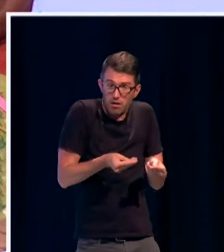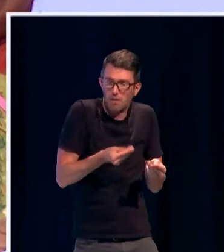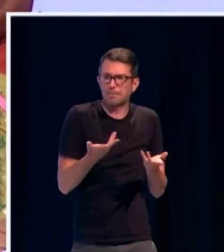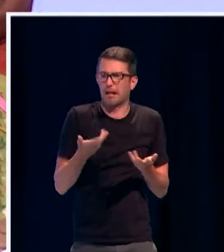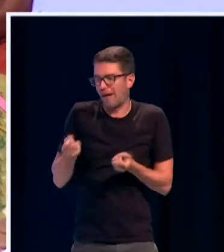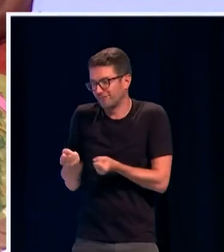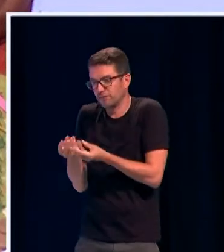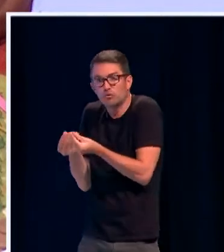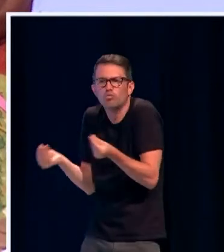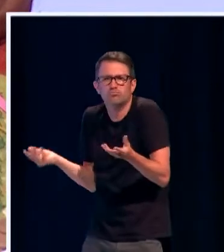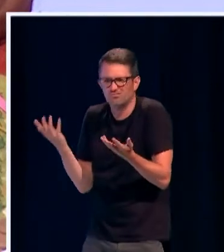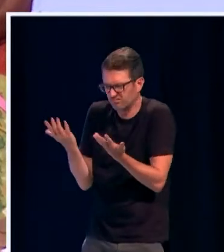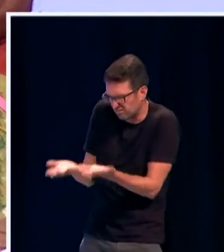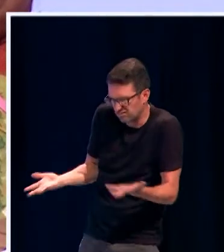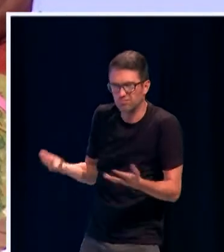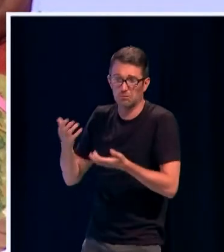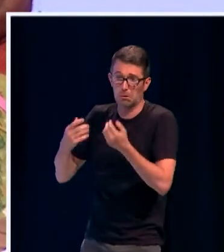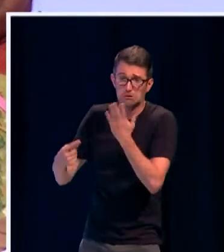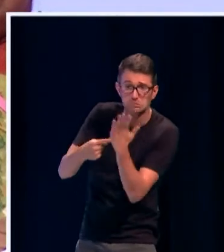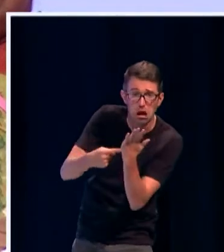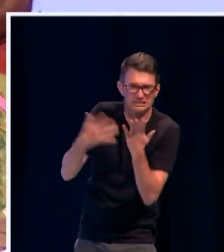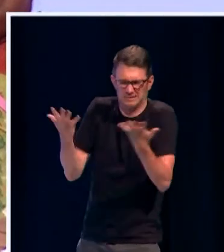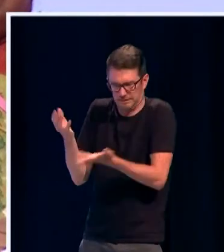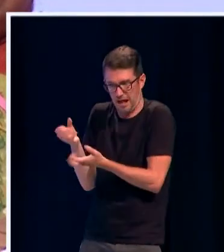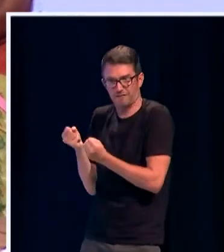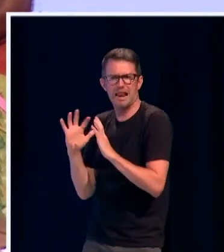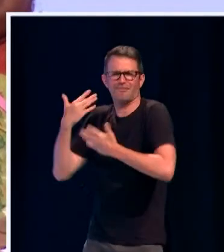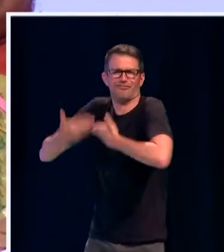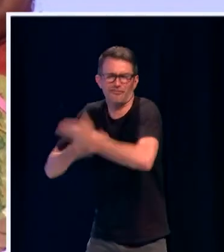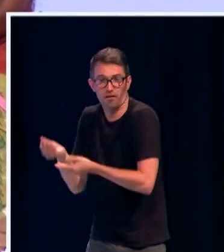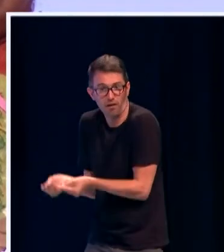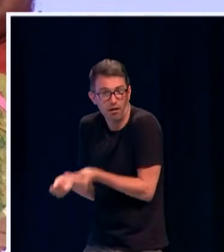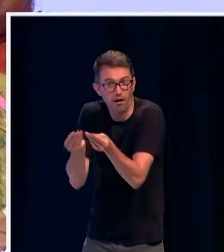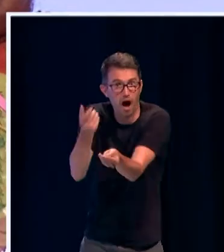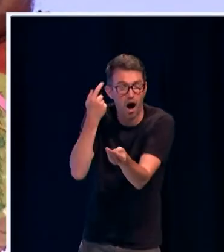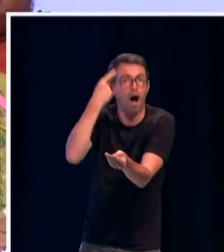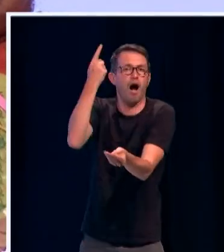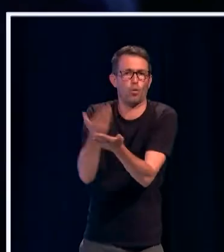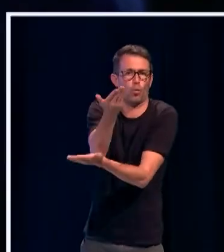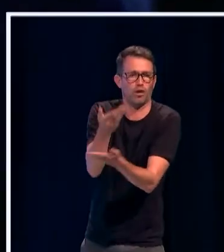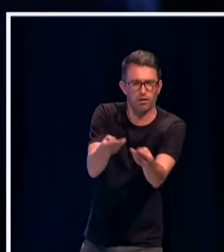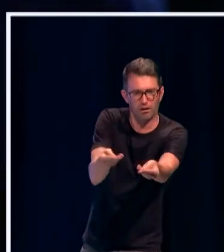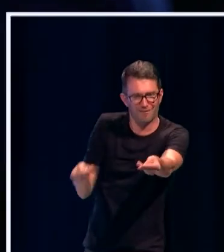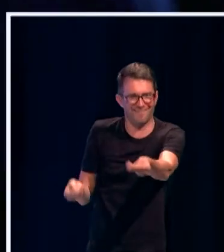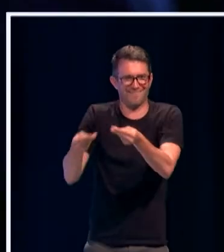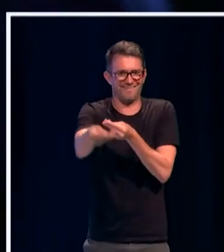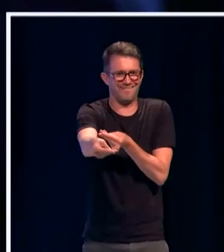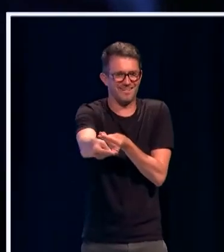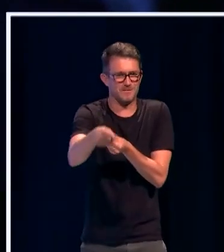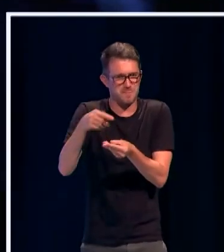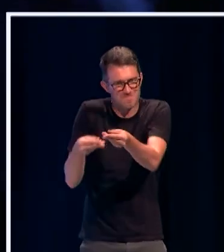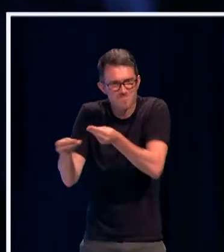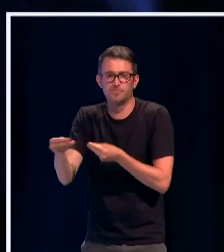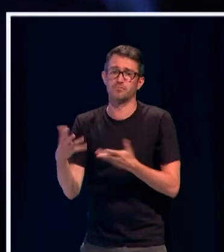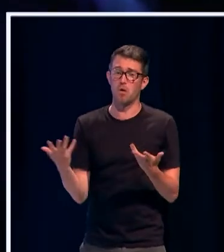live with disabilities and can feel with regard to the society, I